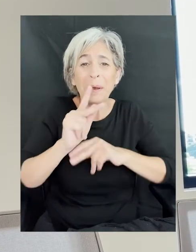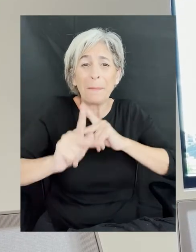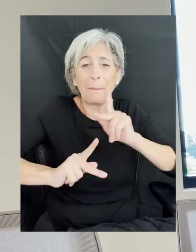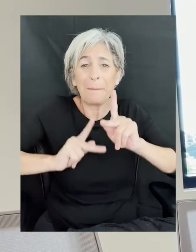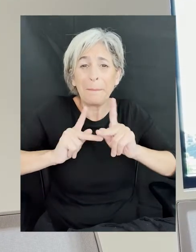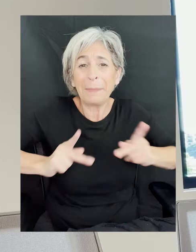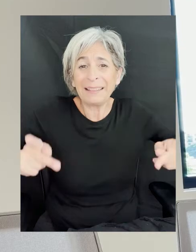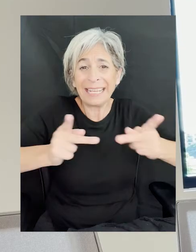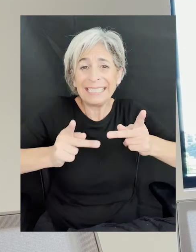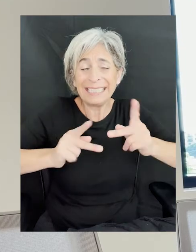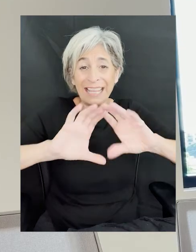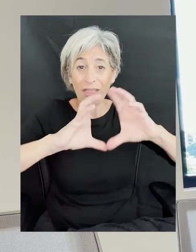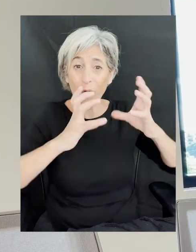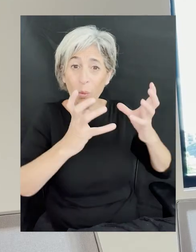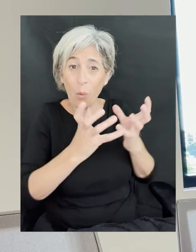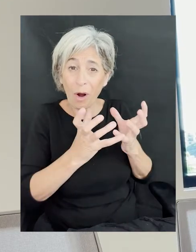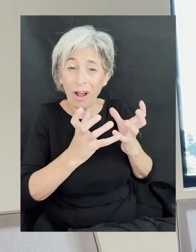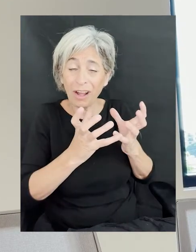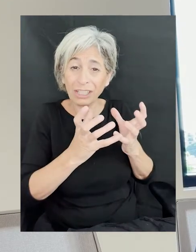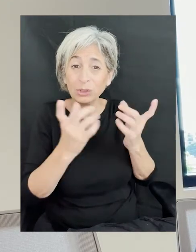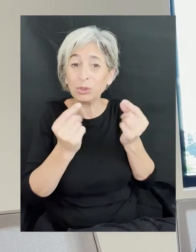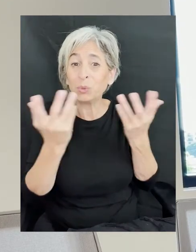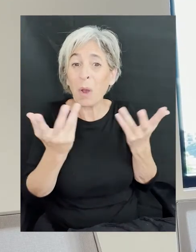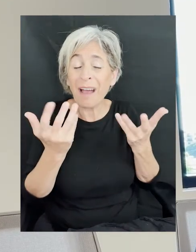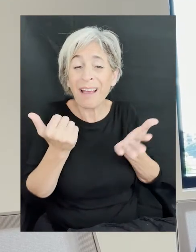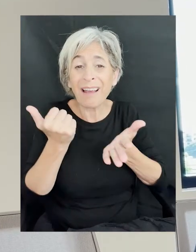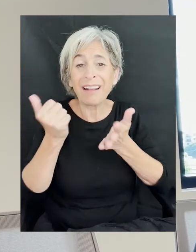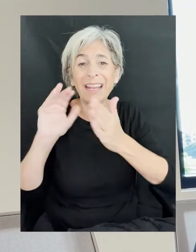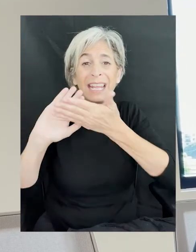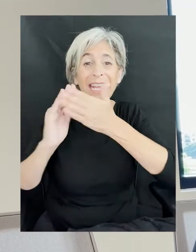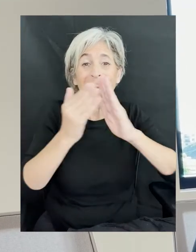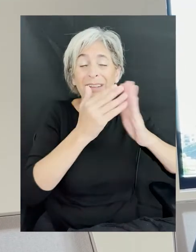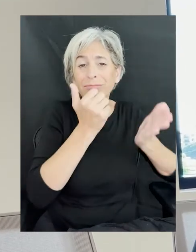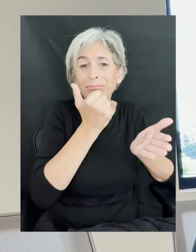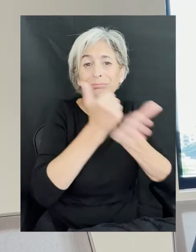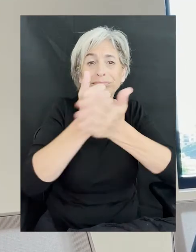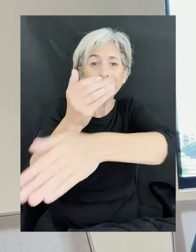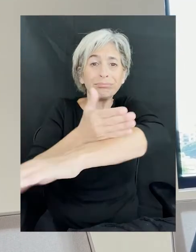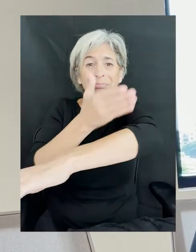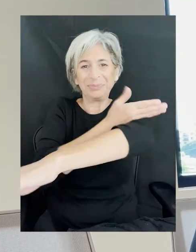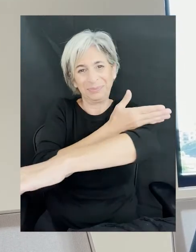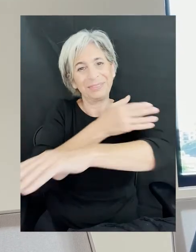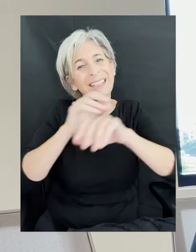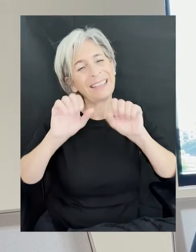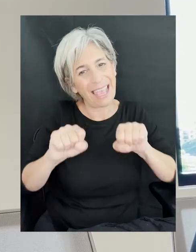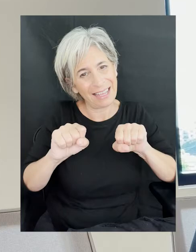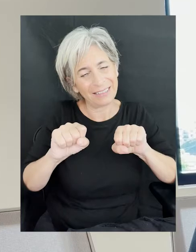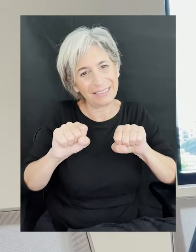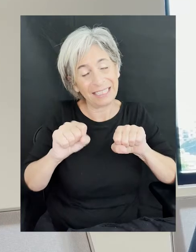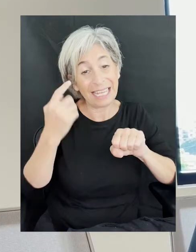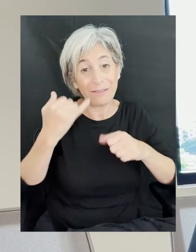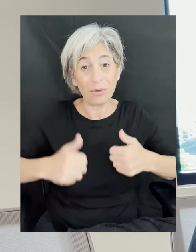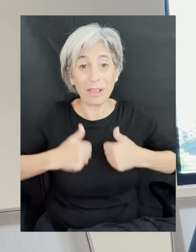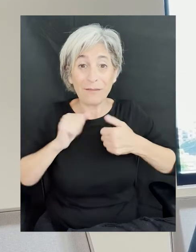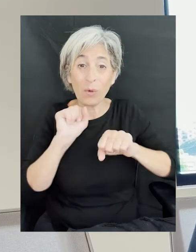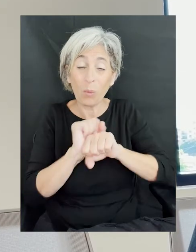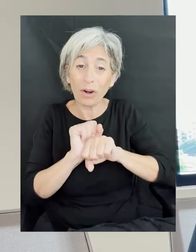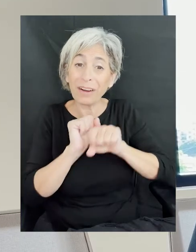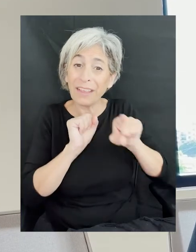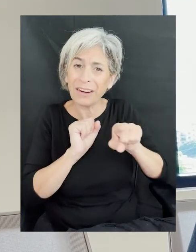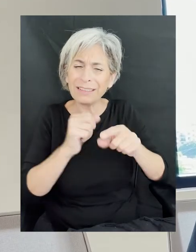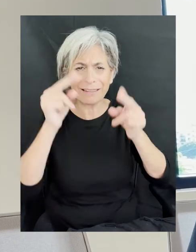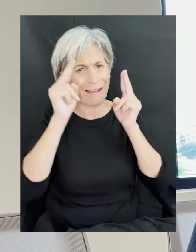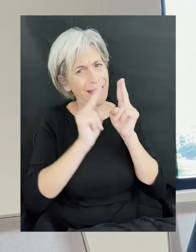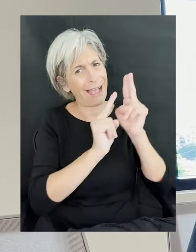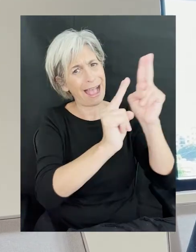world that you can really help improve the communities you live and work in. And I really think that it's a great